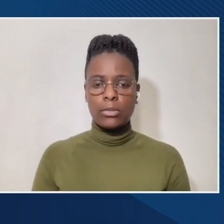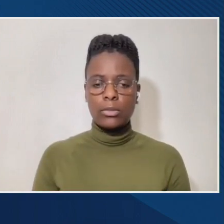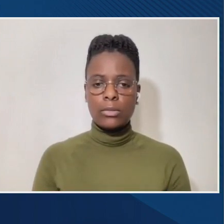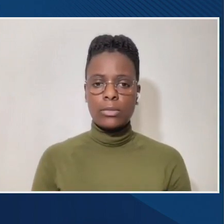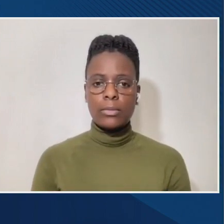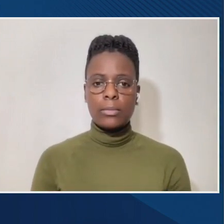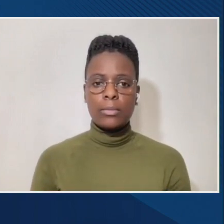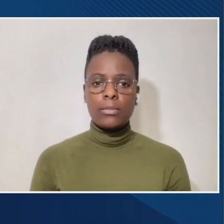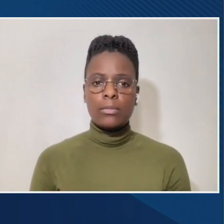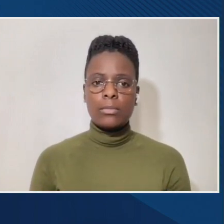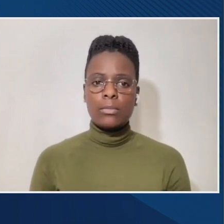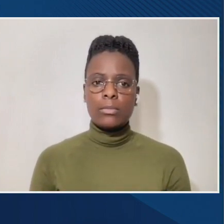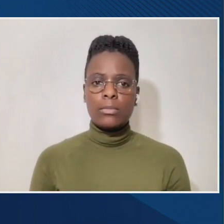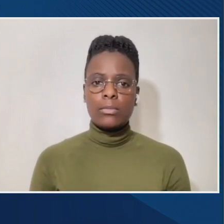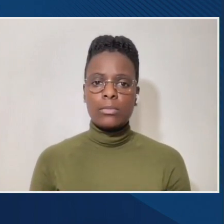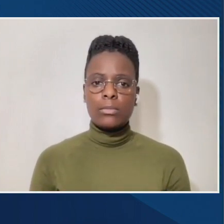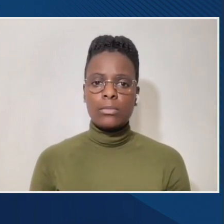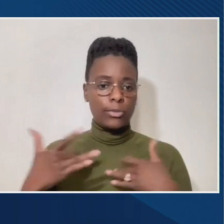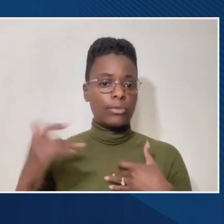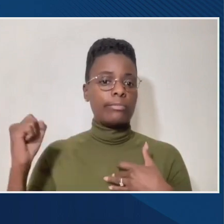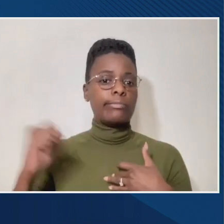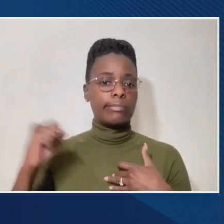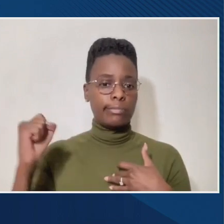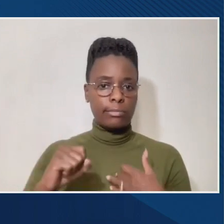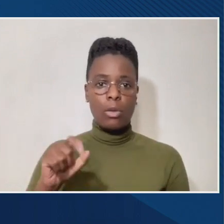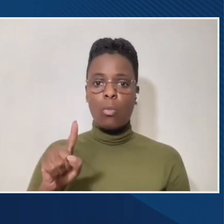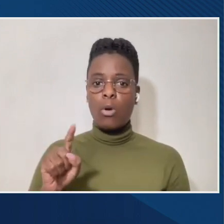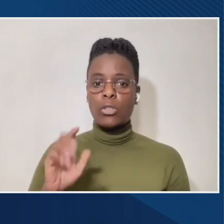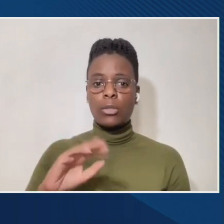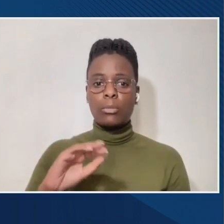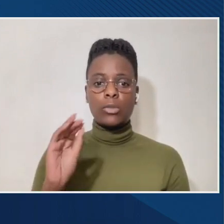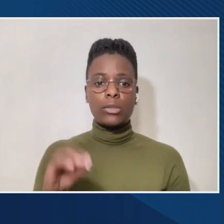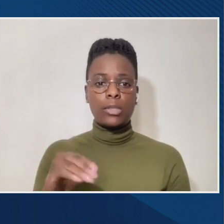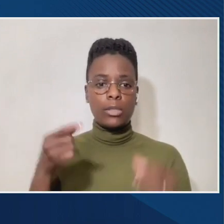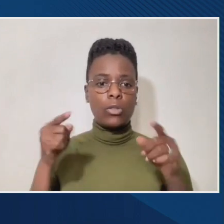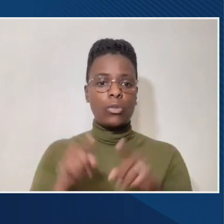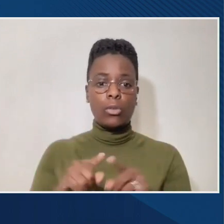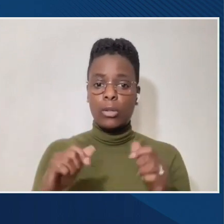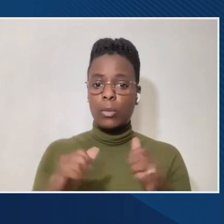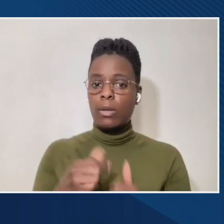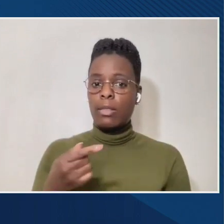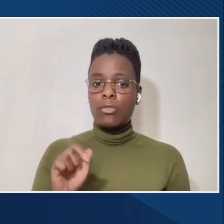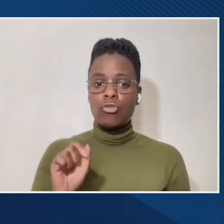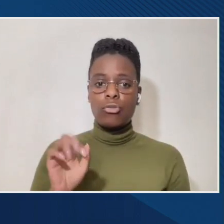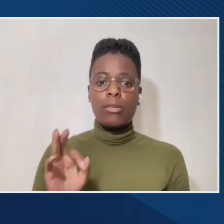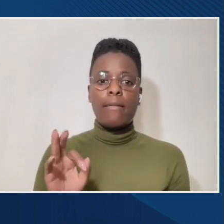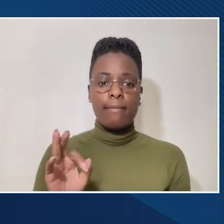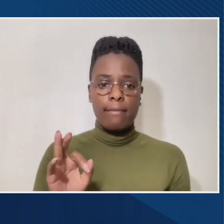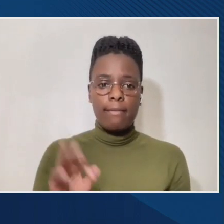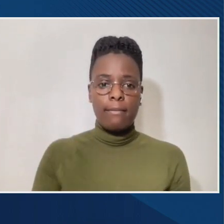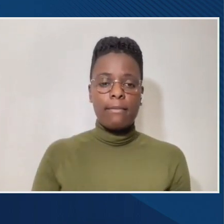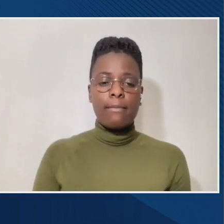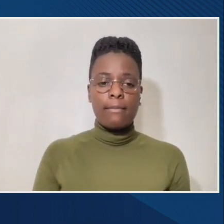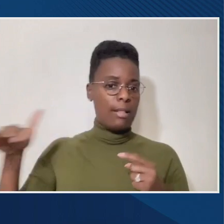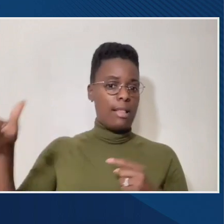Okay. Thank you for your patience. We're back from the break, and we'll turn it over to the department.